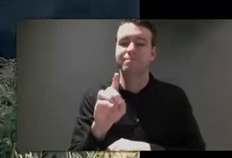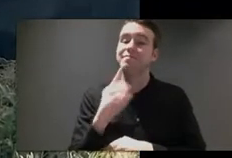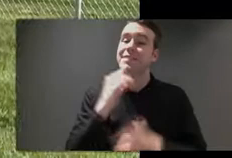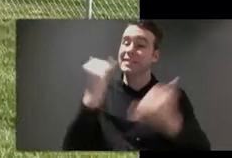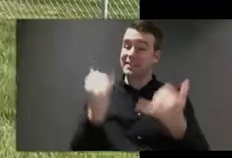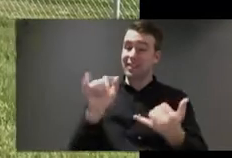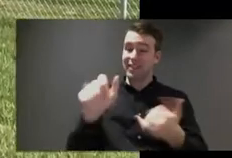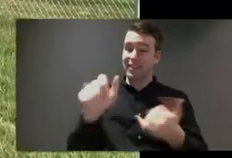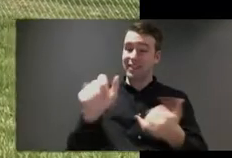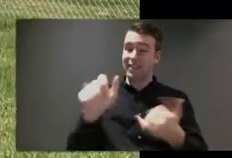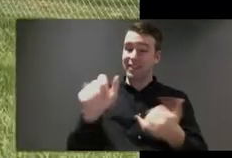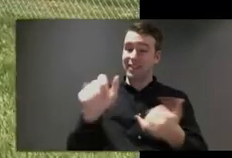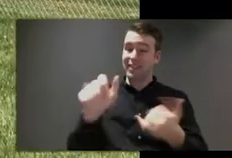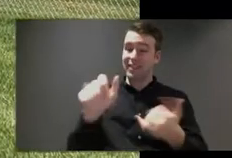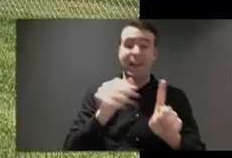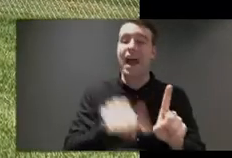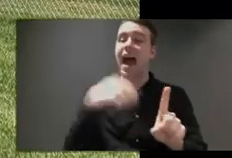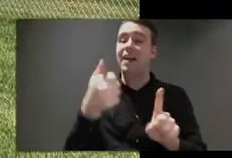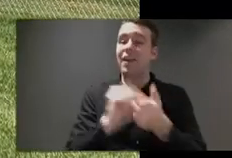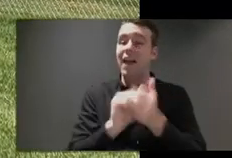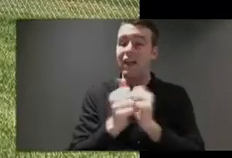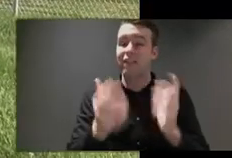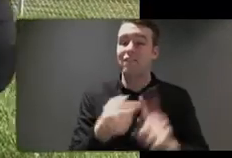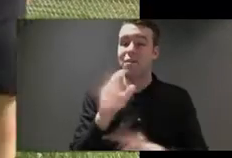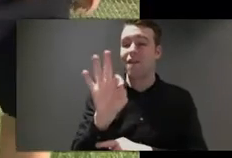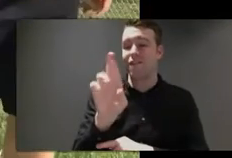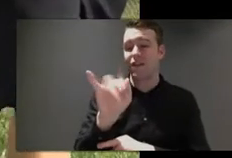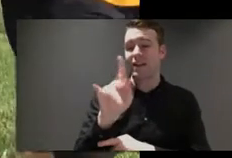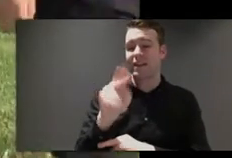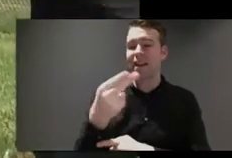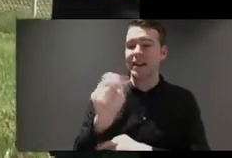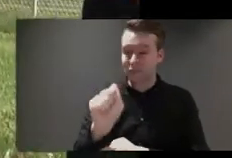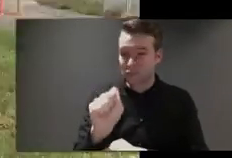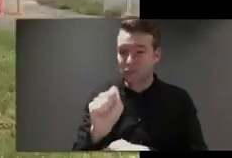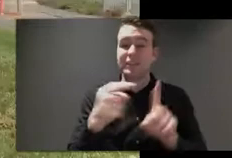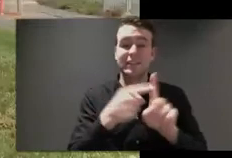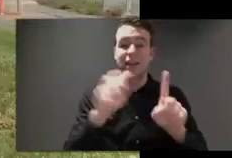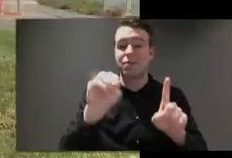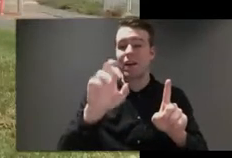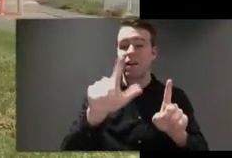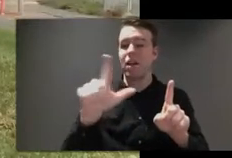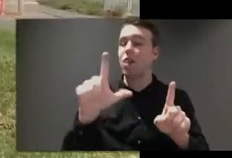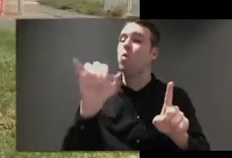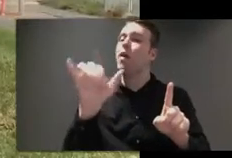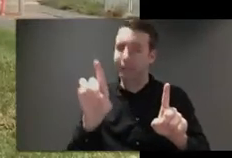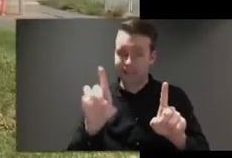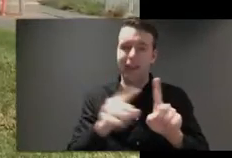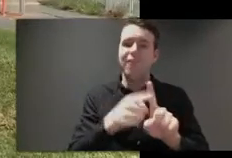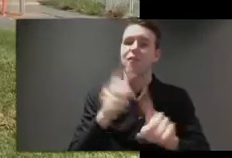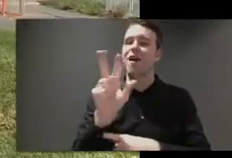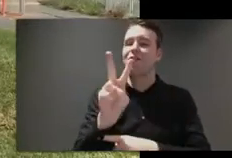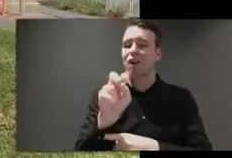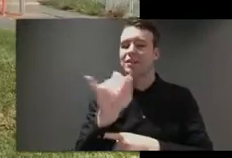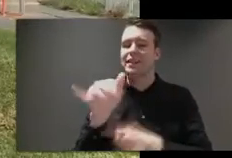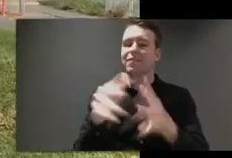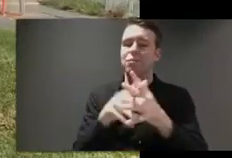week again, and today we bring to you another athlete from Franklin High School. This time we bring you Michael Lloyd, a center for our varsity football team, to see what